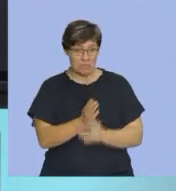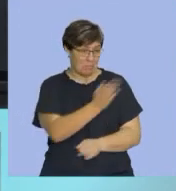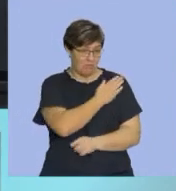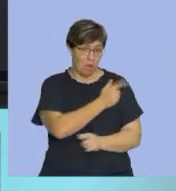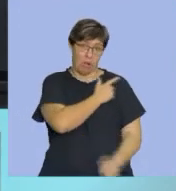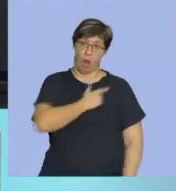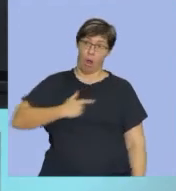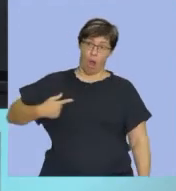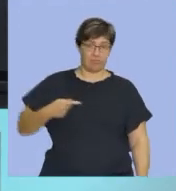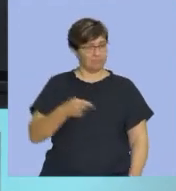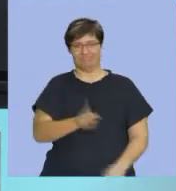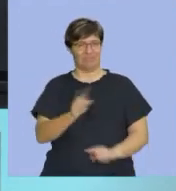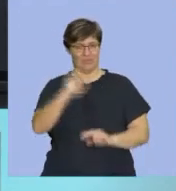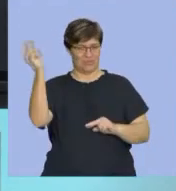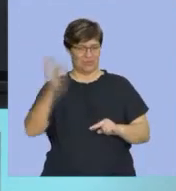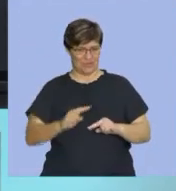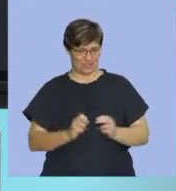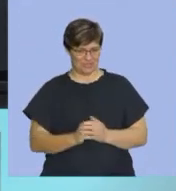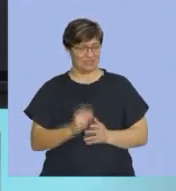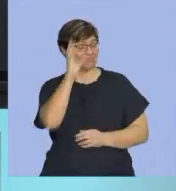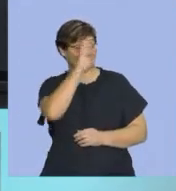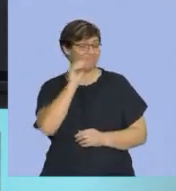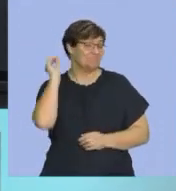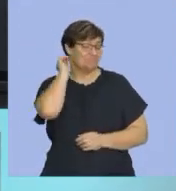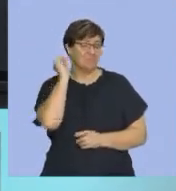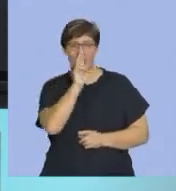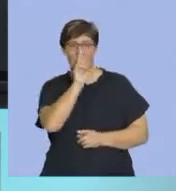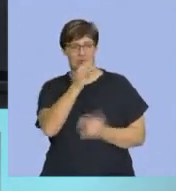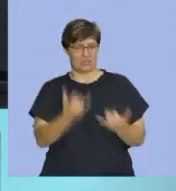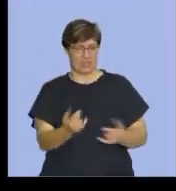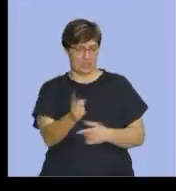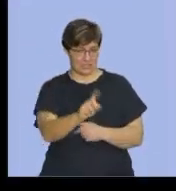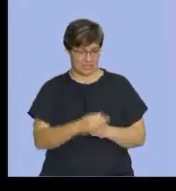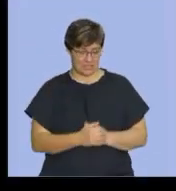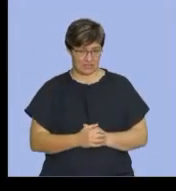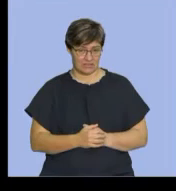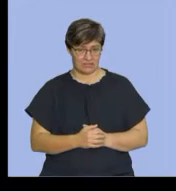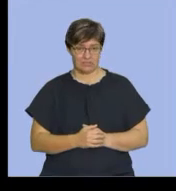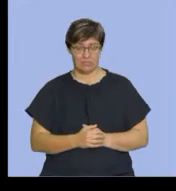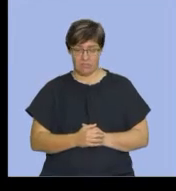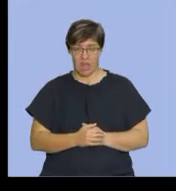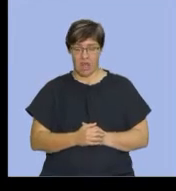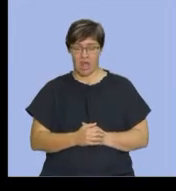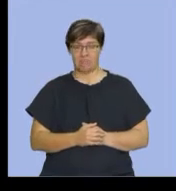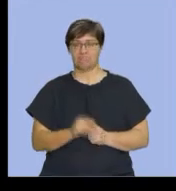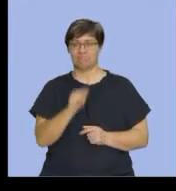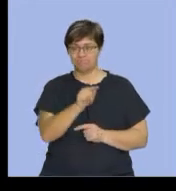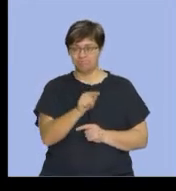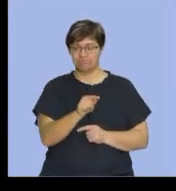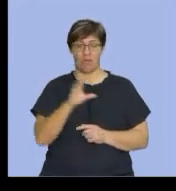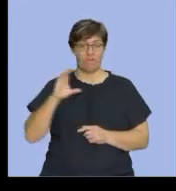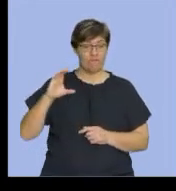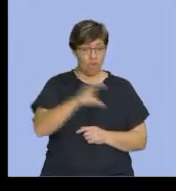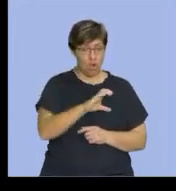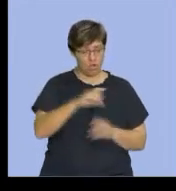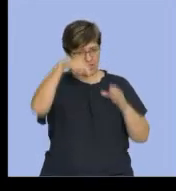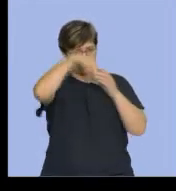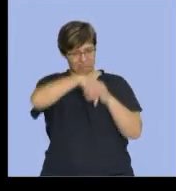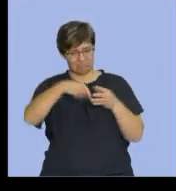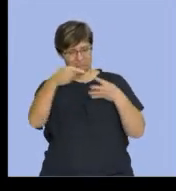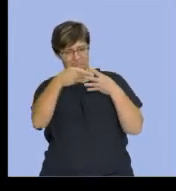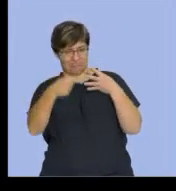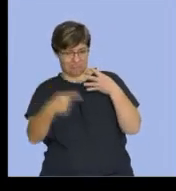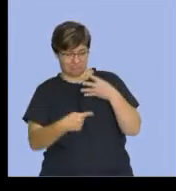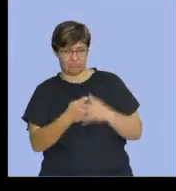last one. Okay, so just to remind you what we're looking at today. We're looking at components, okay? So we've been looking